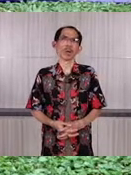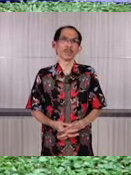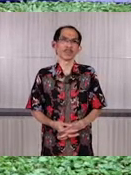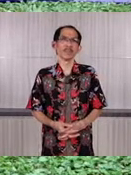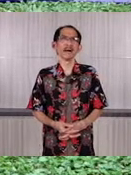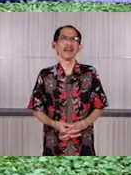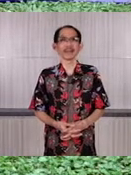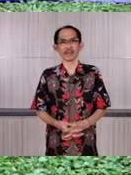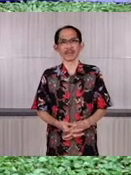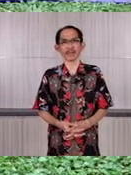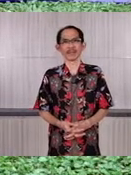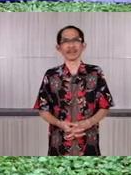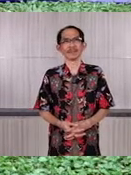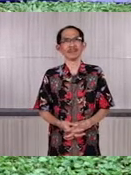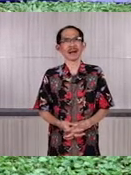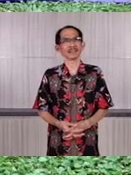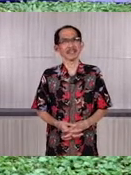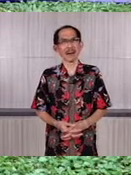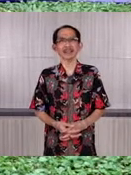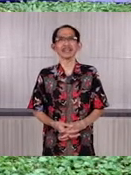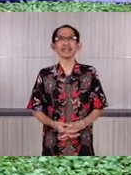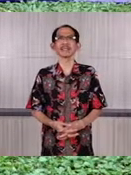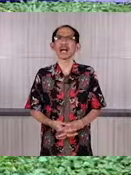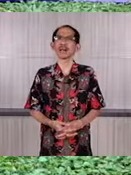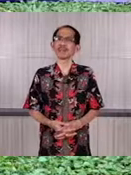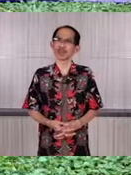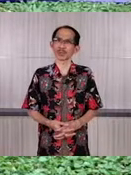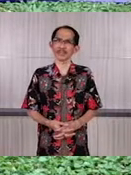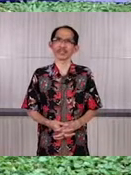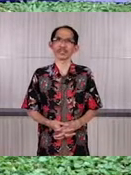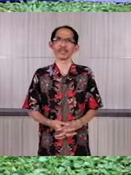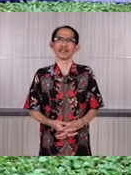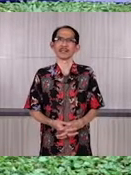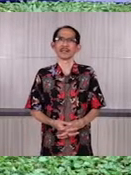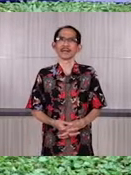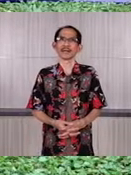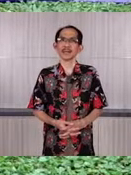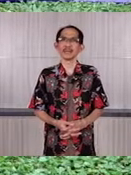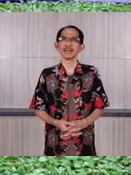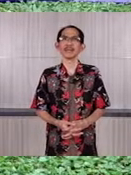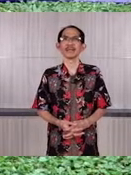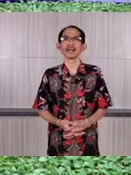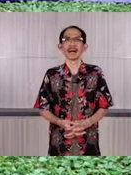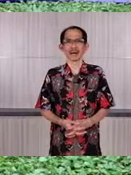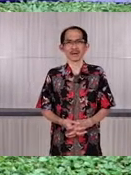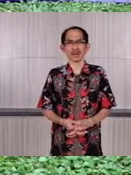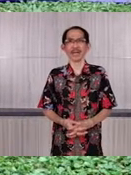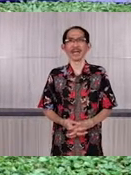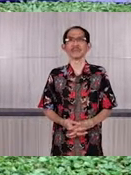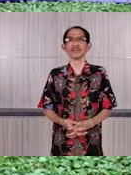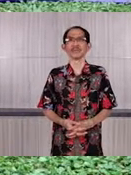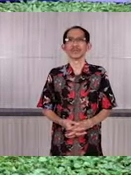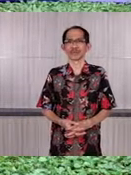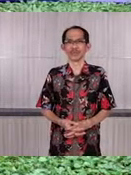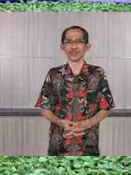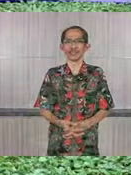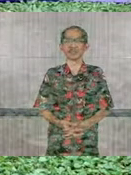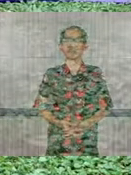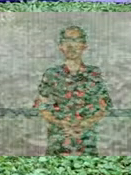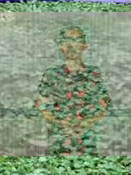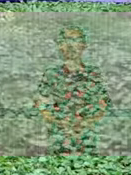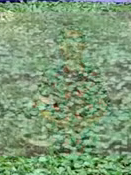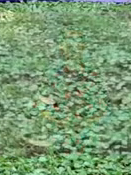to optimal living, maximizing our potential, and living our life